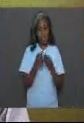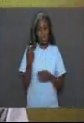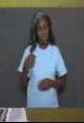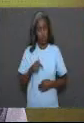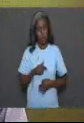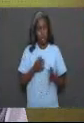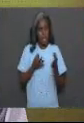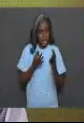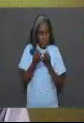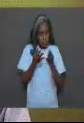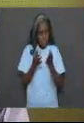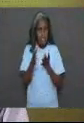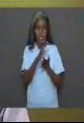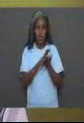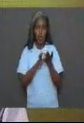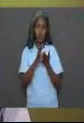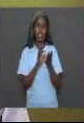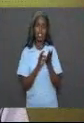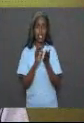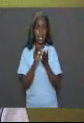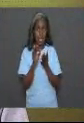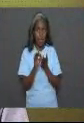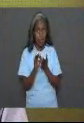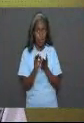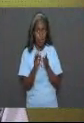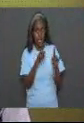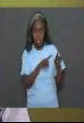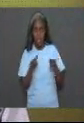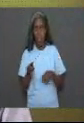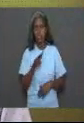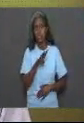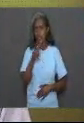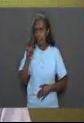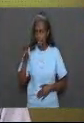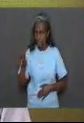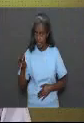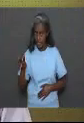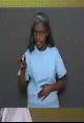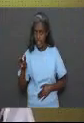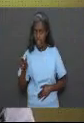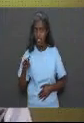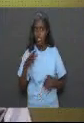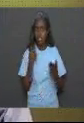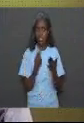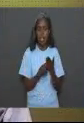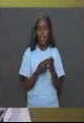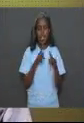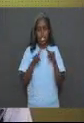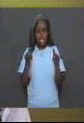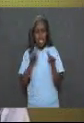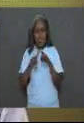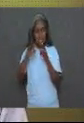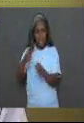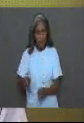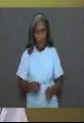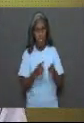Since we are expressing complex numbers as vectors, there are